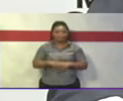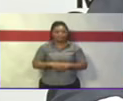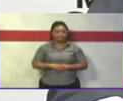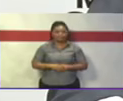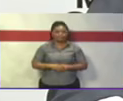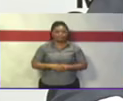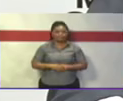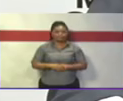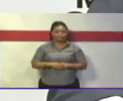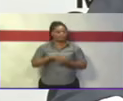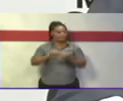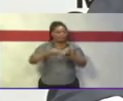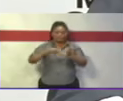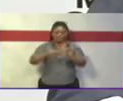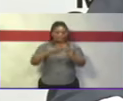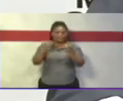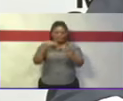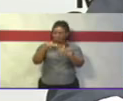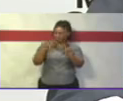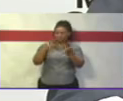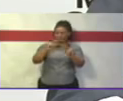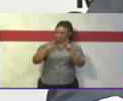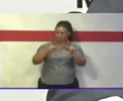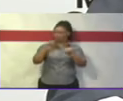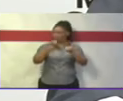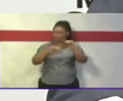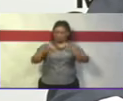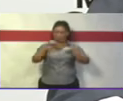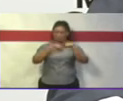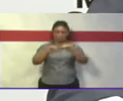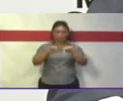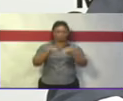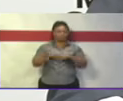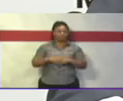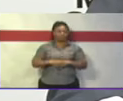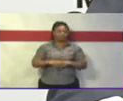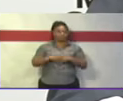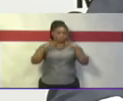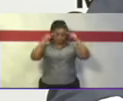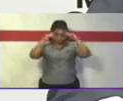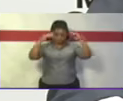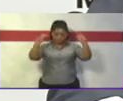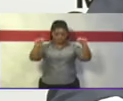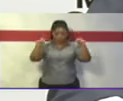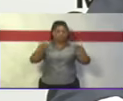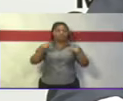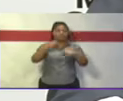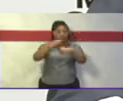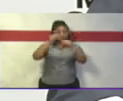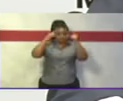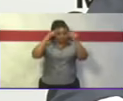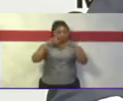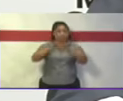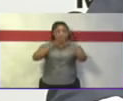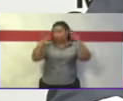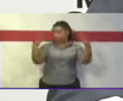movement and the movement of people. We have, the Honorable Prime Minister would have taken a decision to open the borders on July